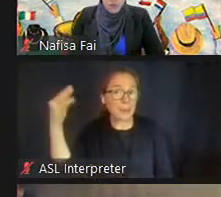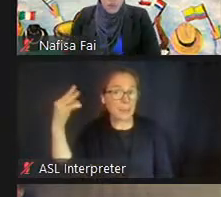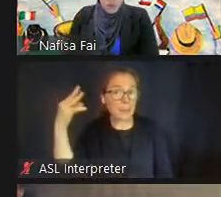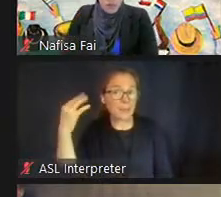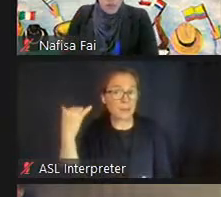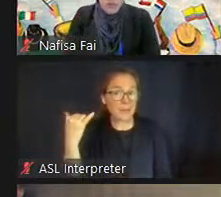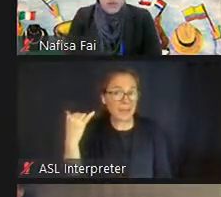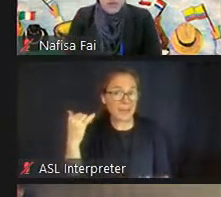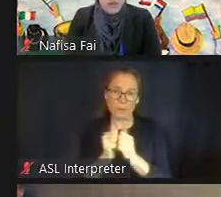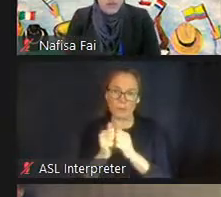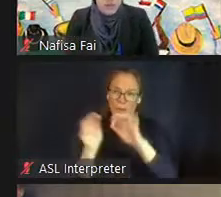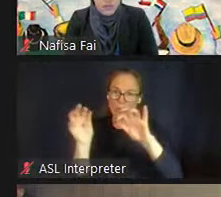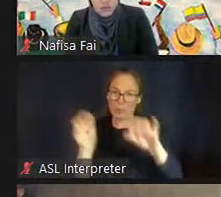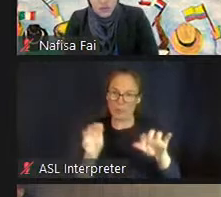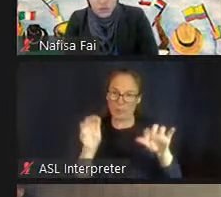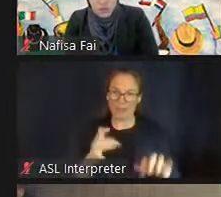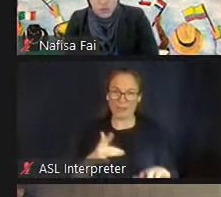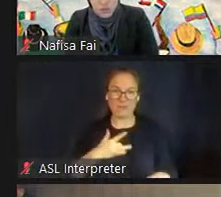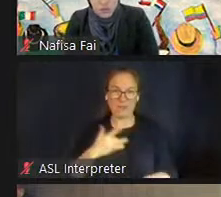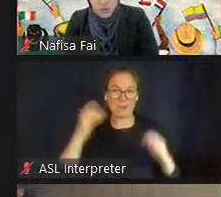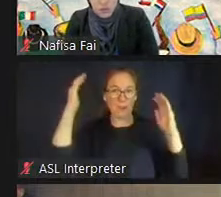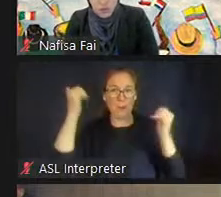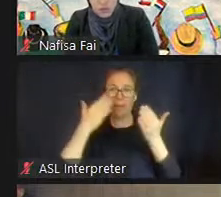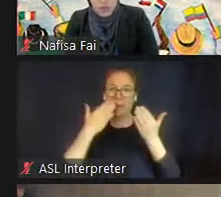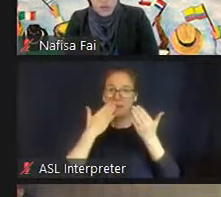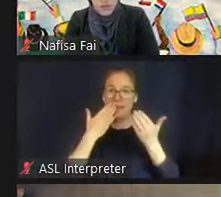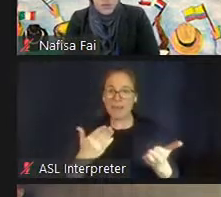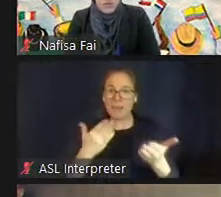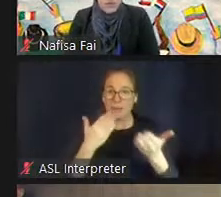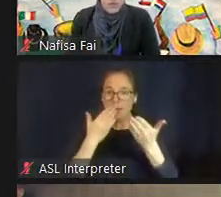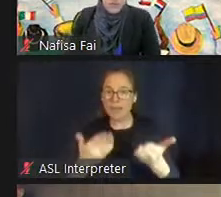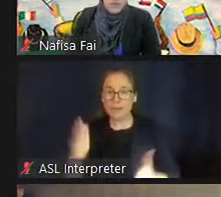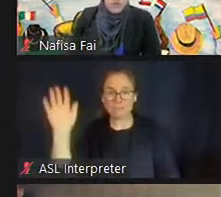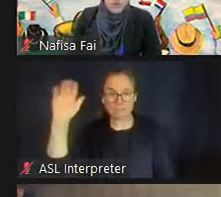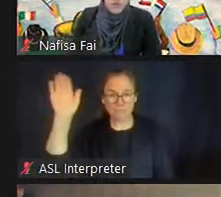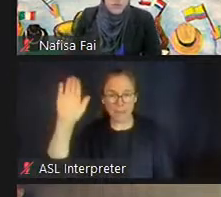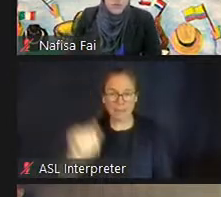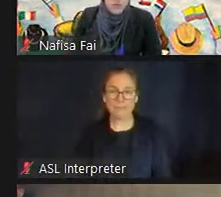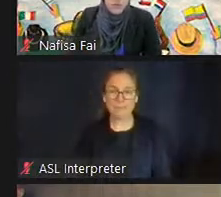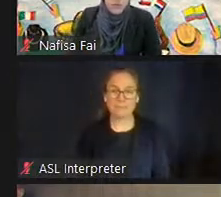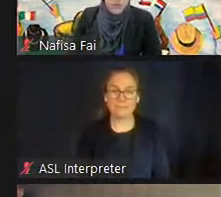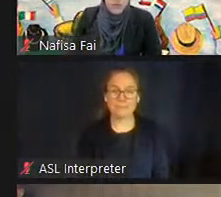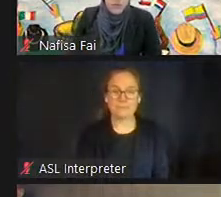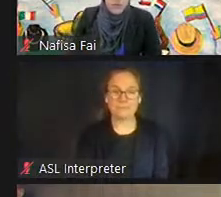that, there is hope, and thank you all for joining us. We'll see you next time.